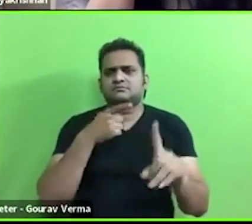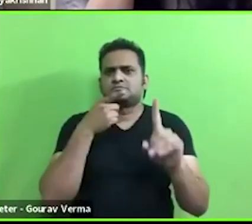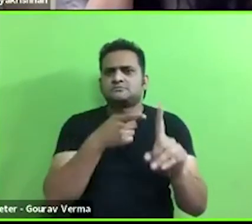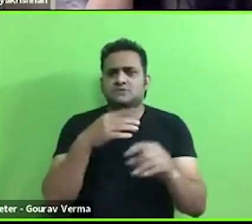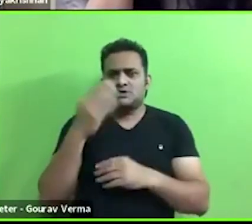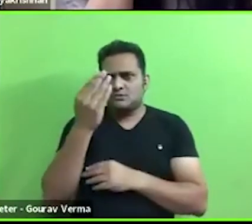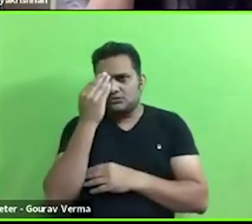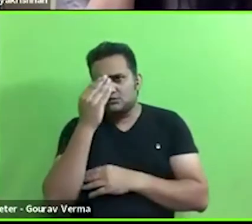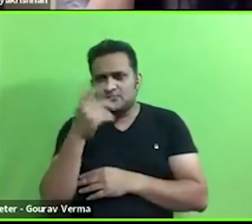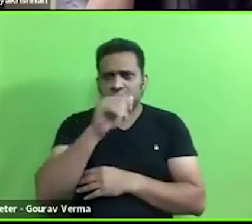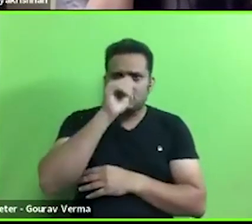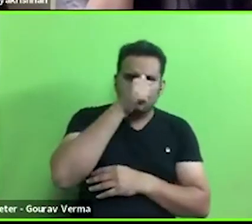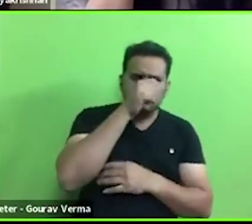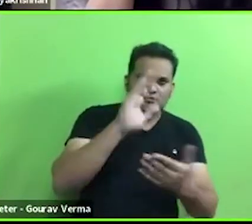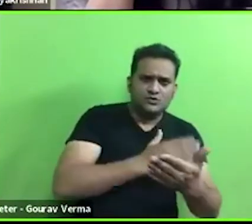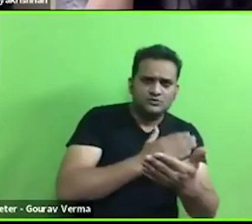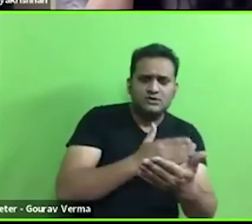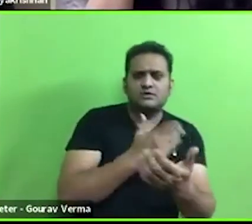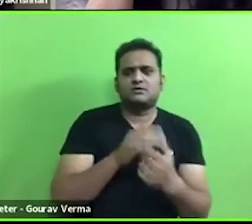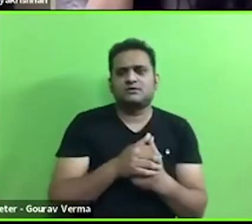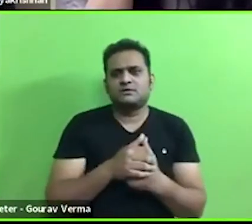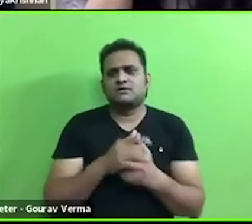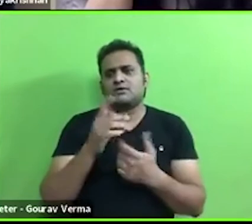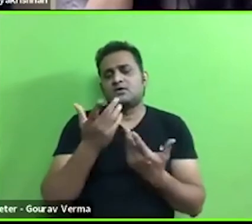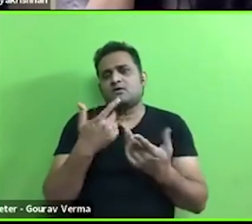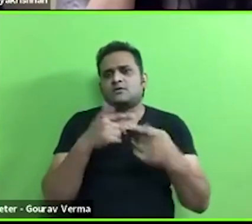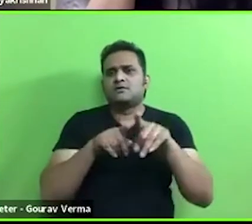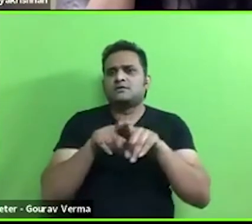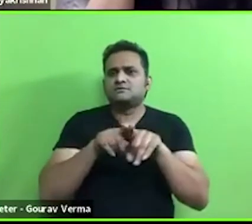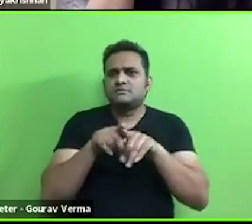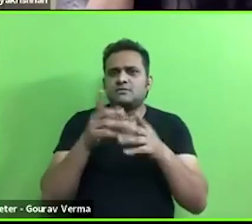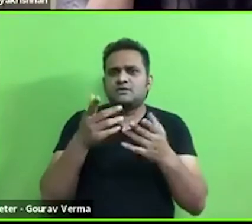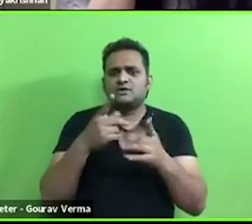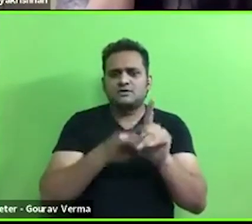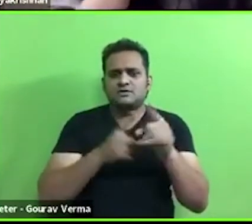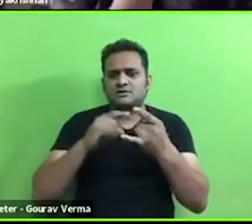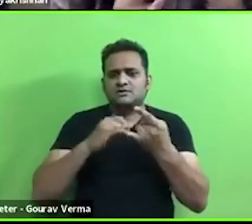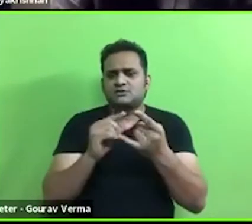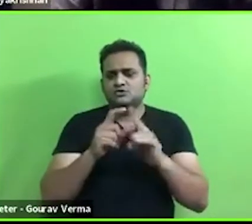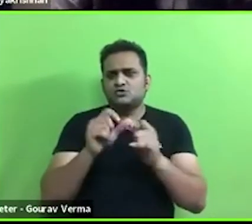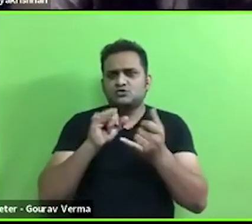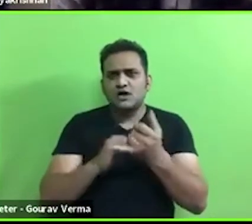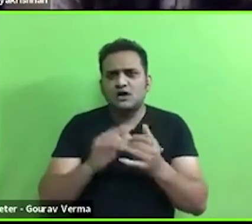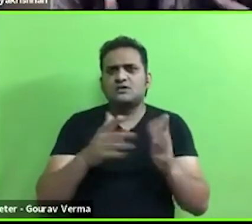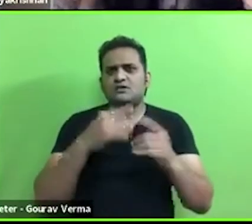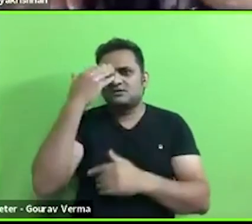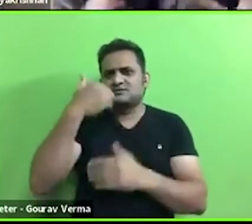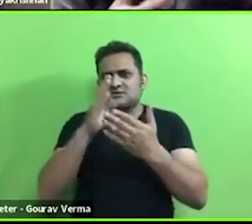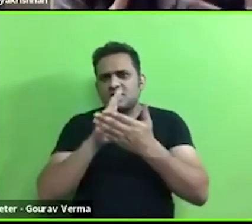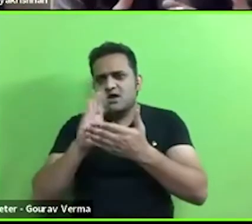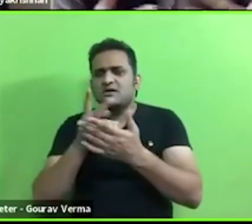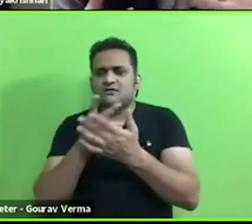in Hindustani music, or the example of Yesudas and him being Christian and things like that. So where